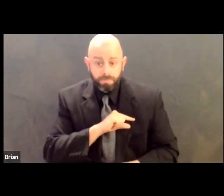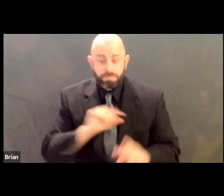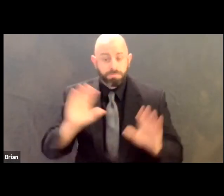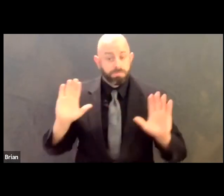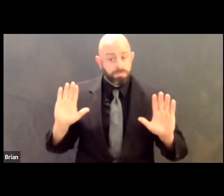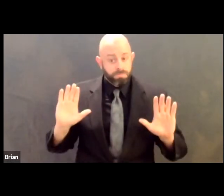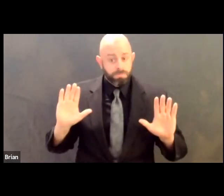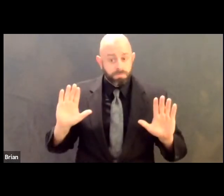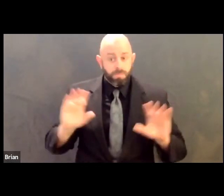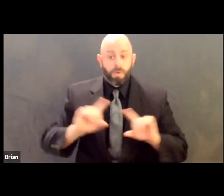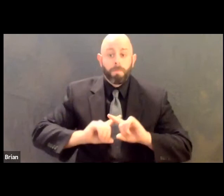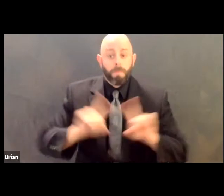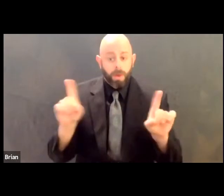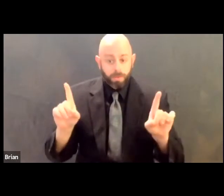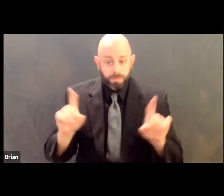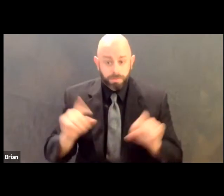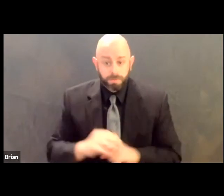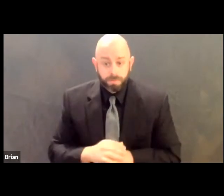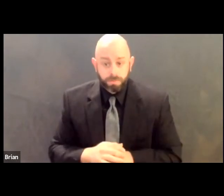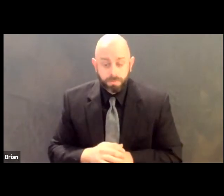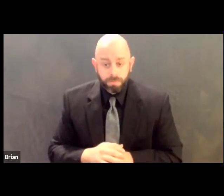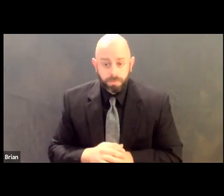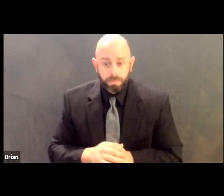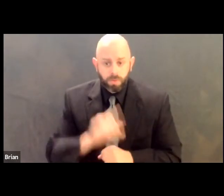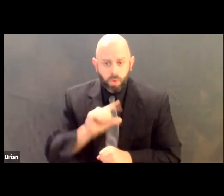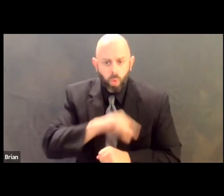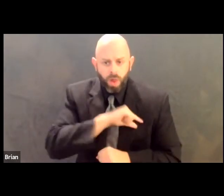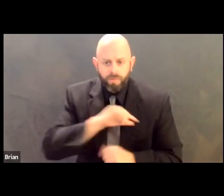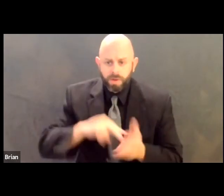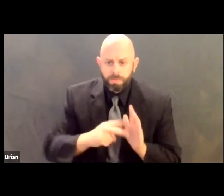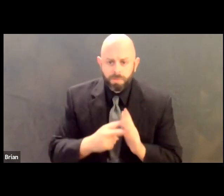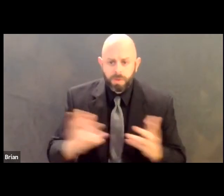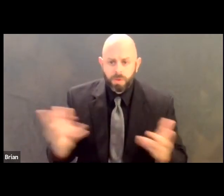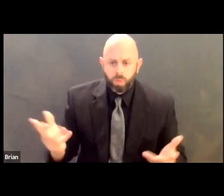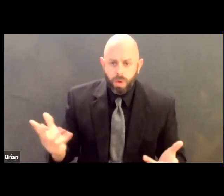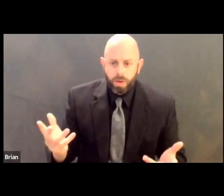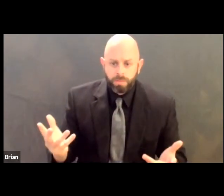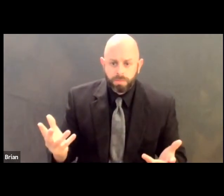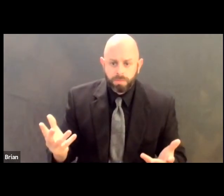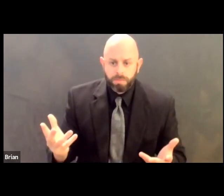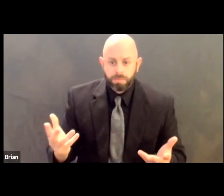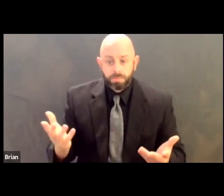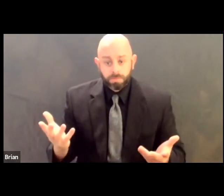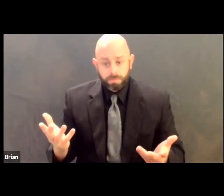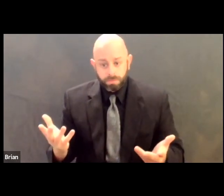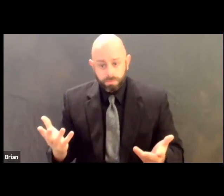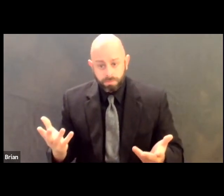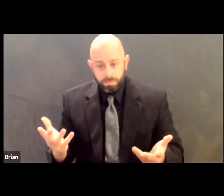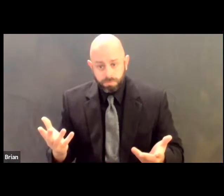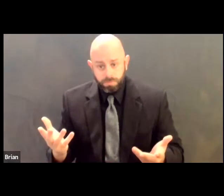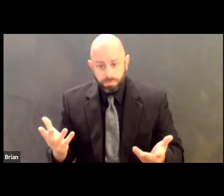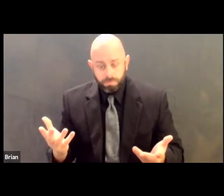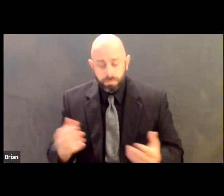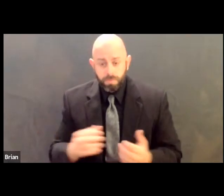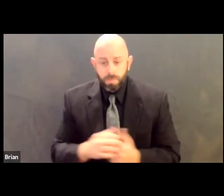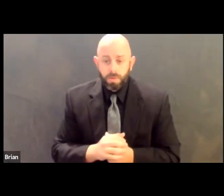But what does qualified mean? Perhaps a person may not be qualified